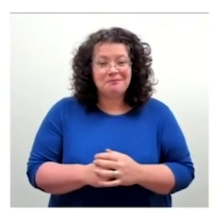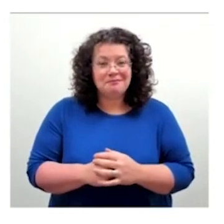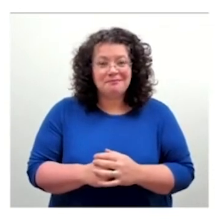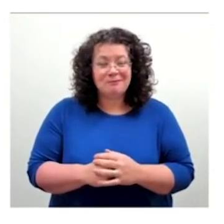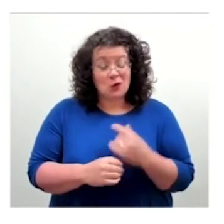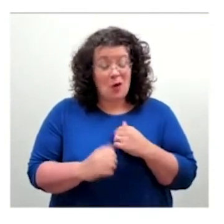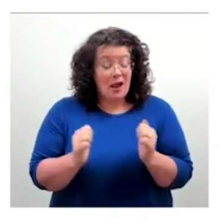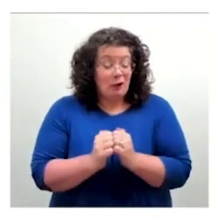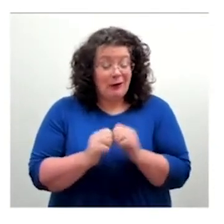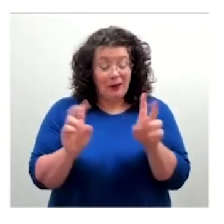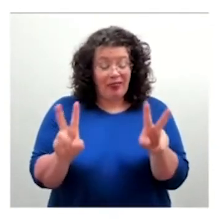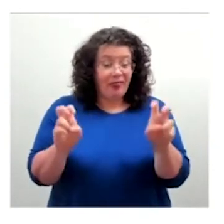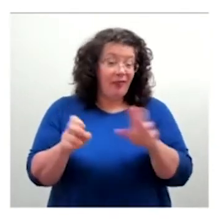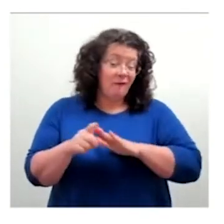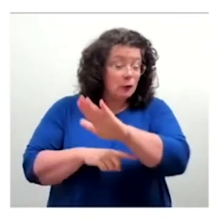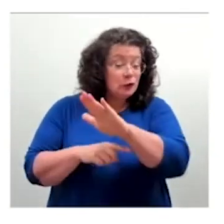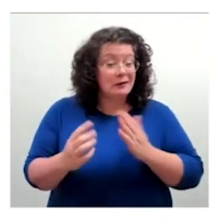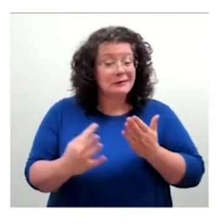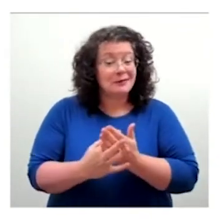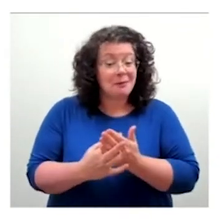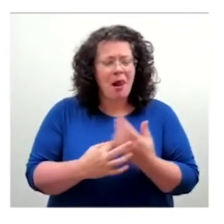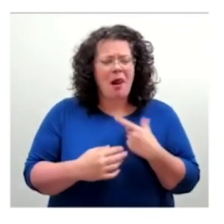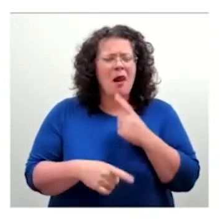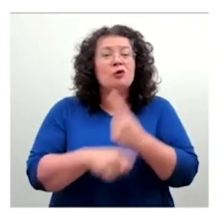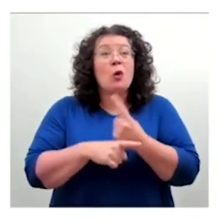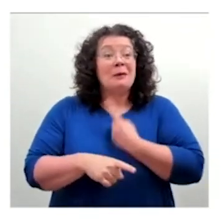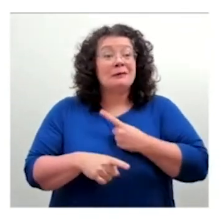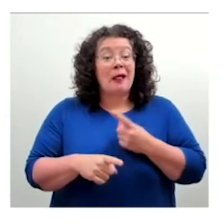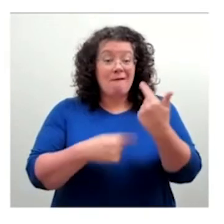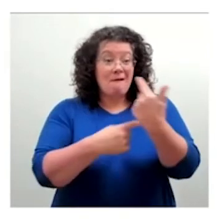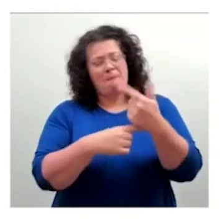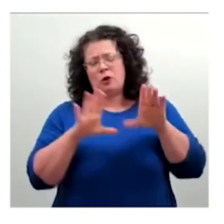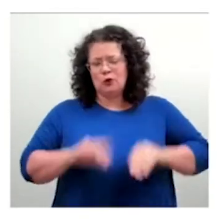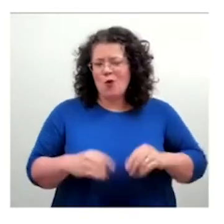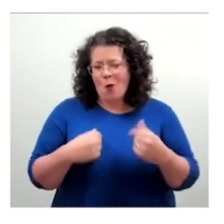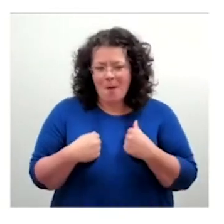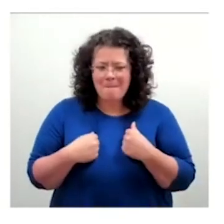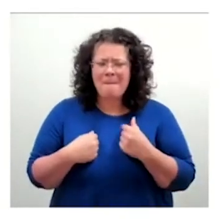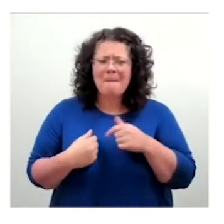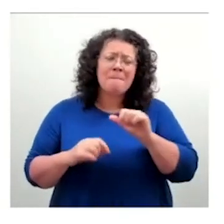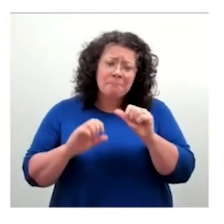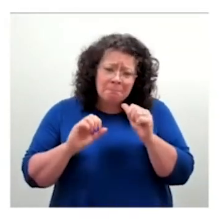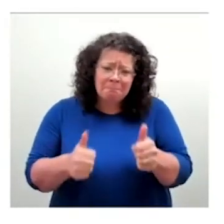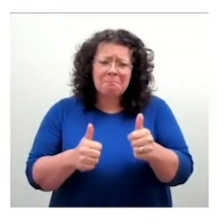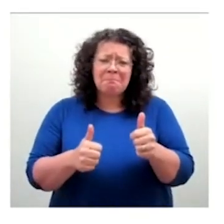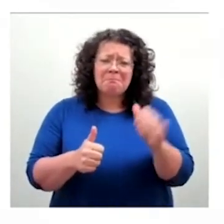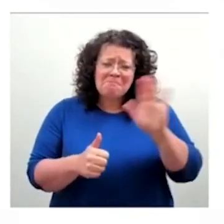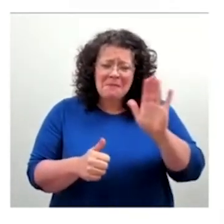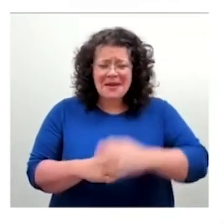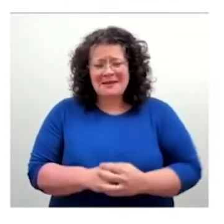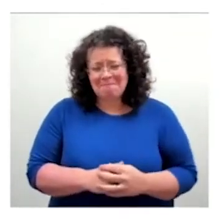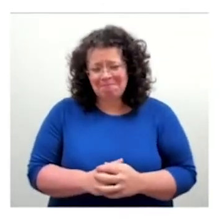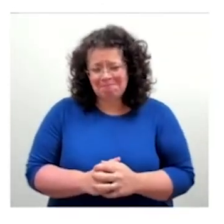bid you all an amazing rest of your day, rest of your evening, and I'll go take care of my dogs. Take care, folks.